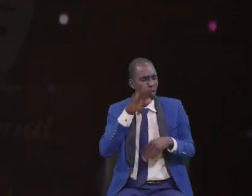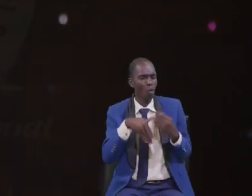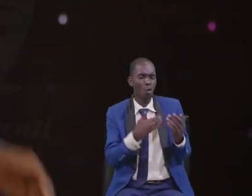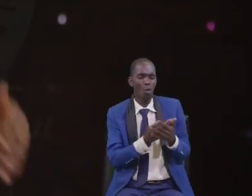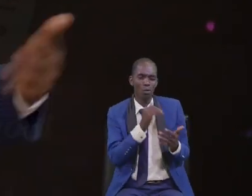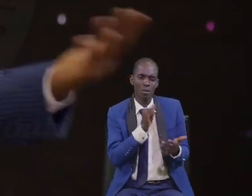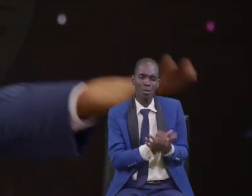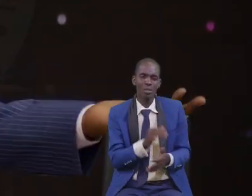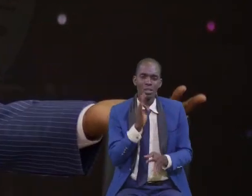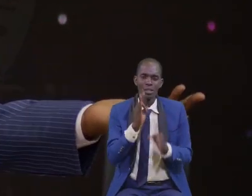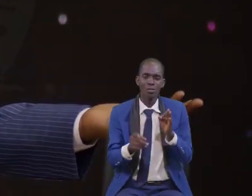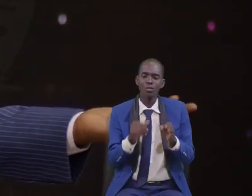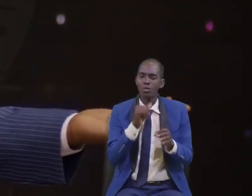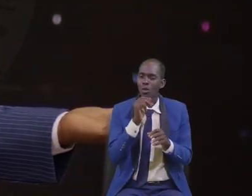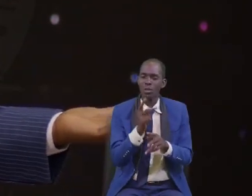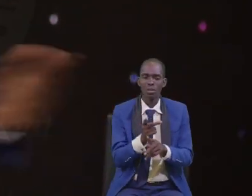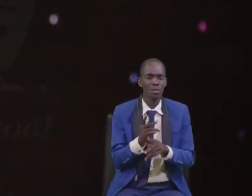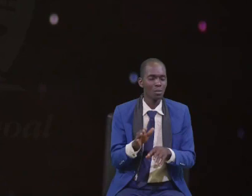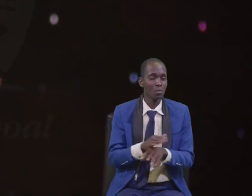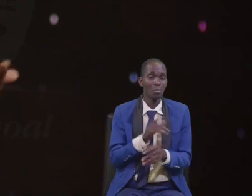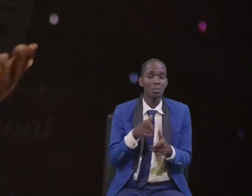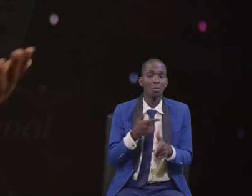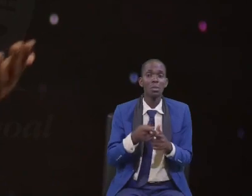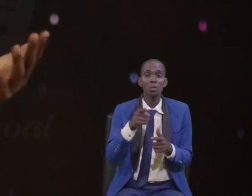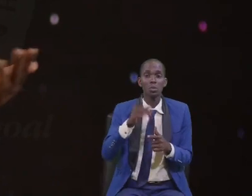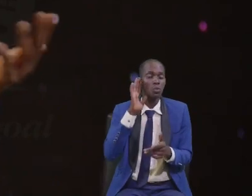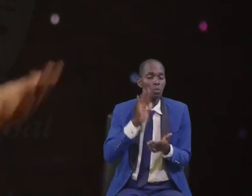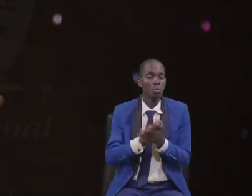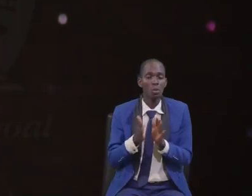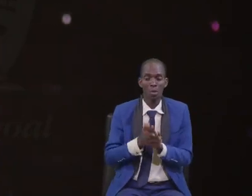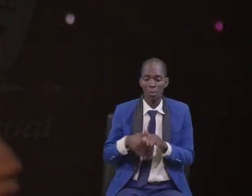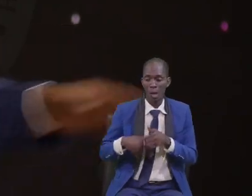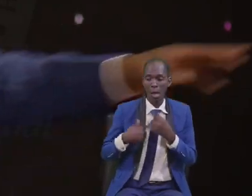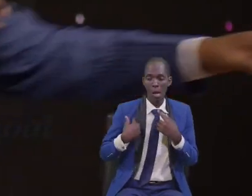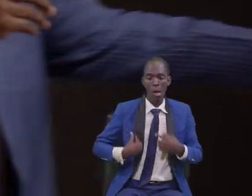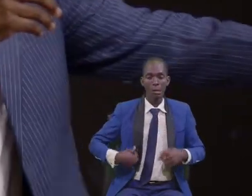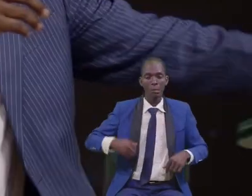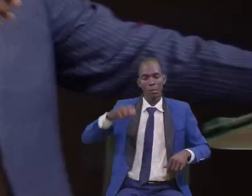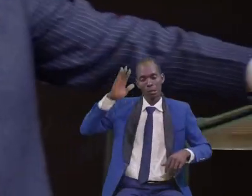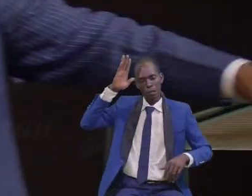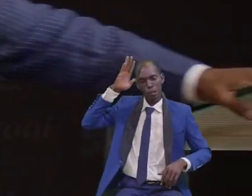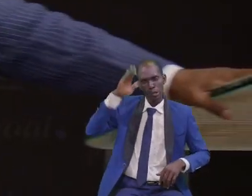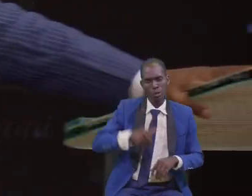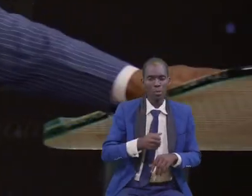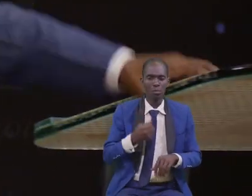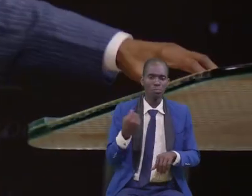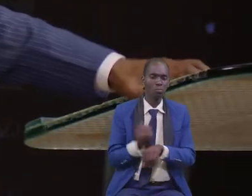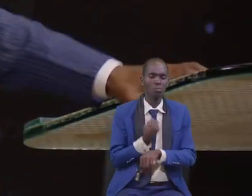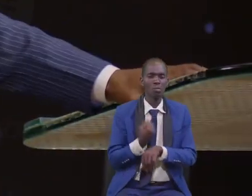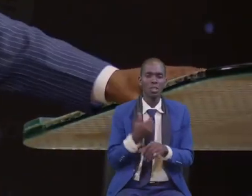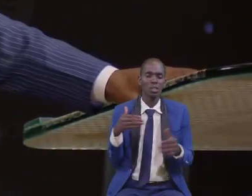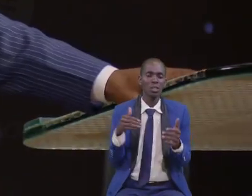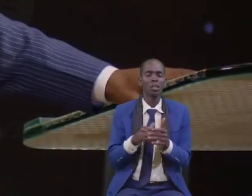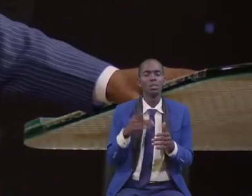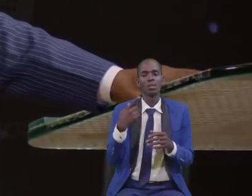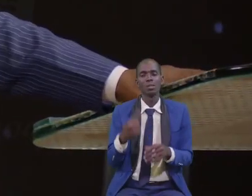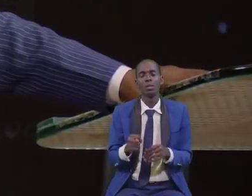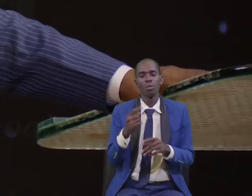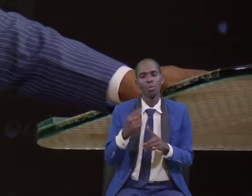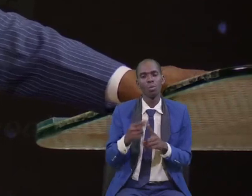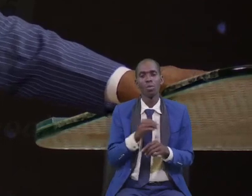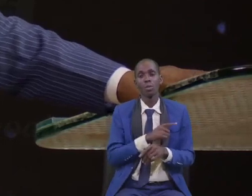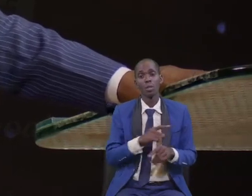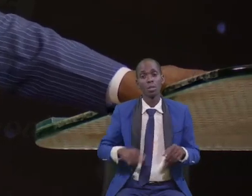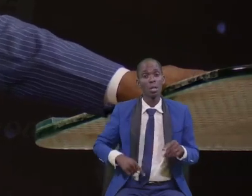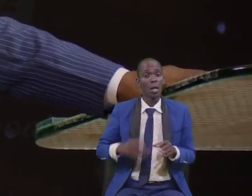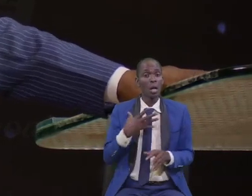temptation comes. You're deadened. You don't even have a feeling that anything is going on. We need, and if you have fallen,